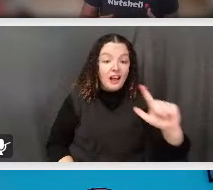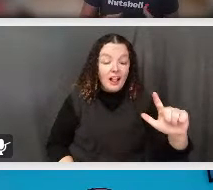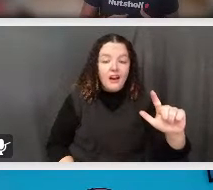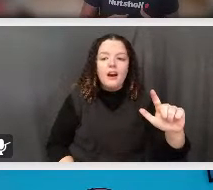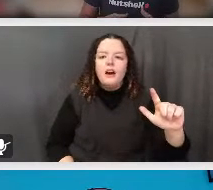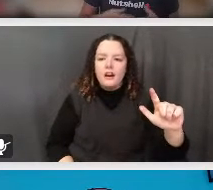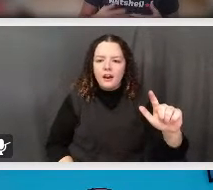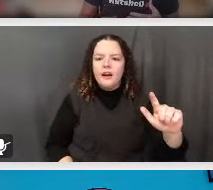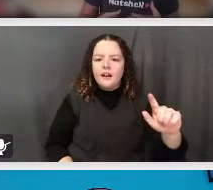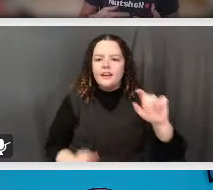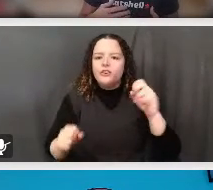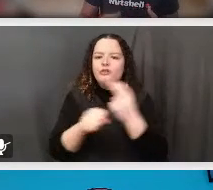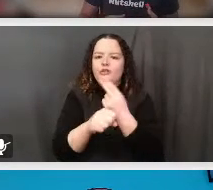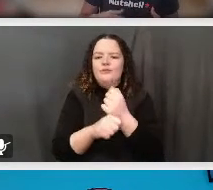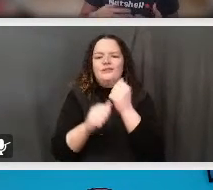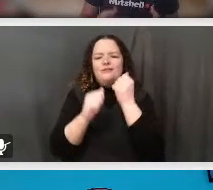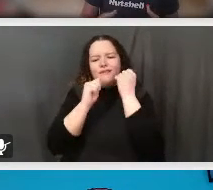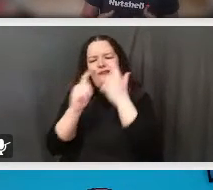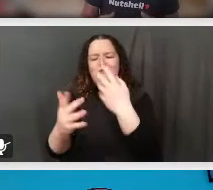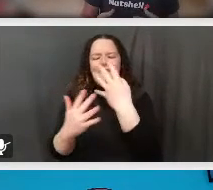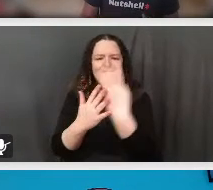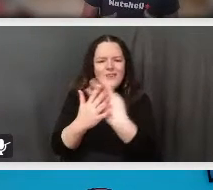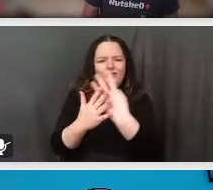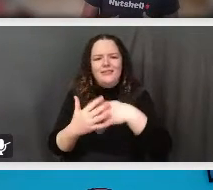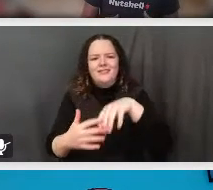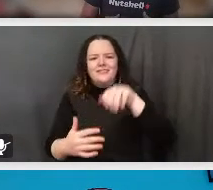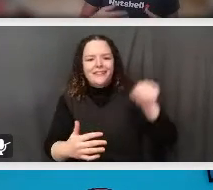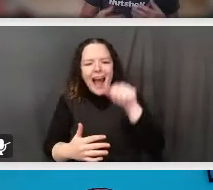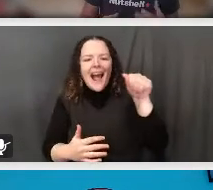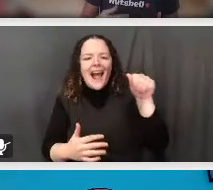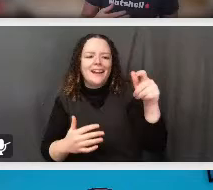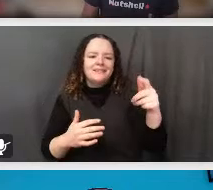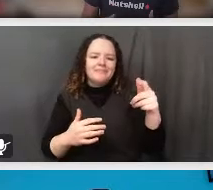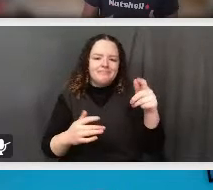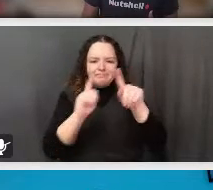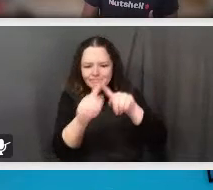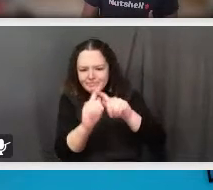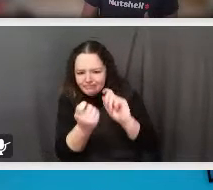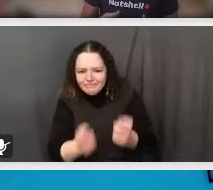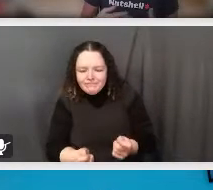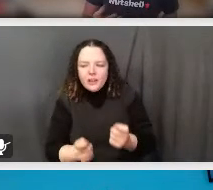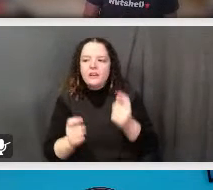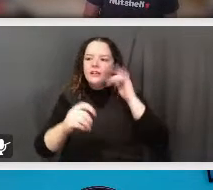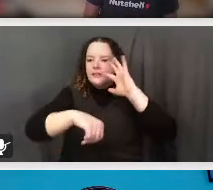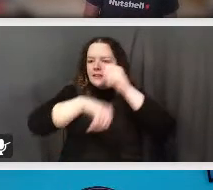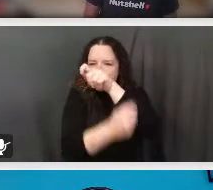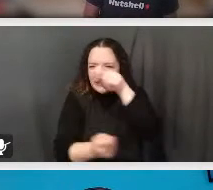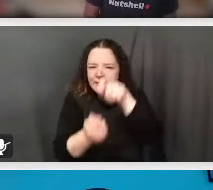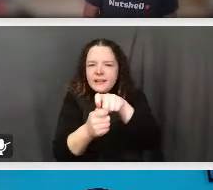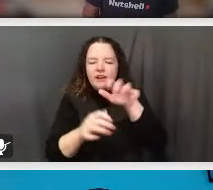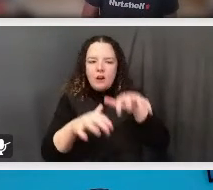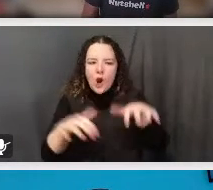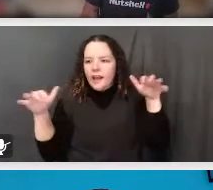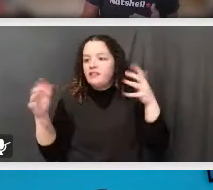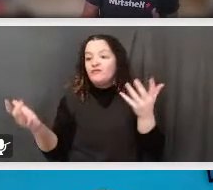all the powerful filtering and tagging and custom fields within inside Nutshell to help you build those audiences within only a couple clicks.